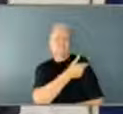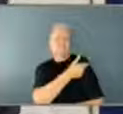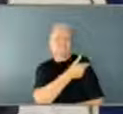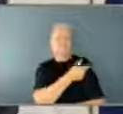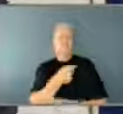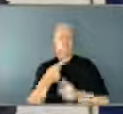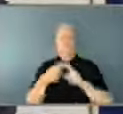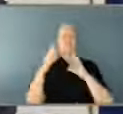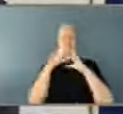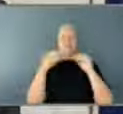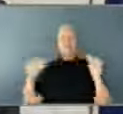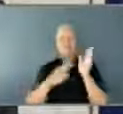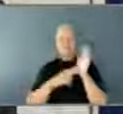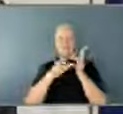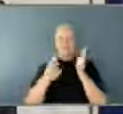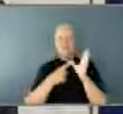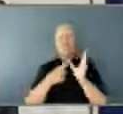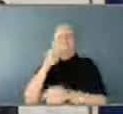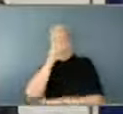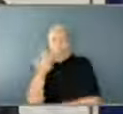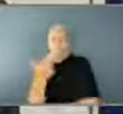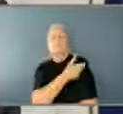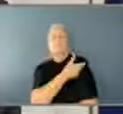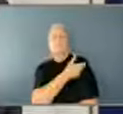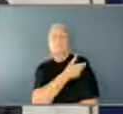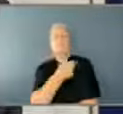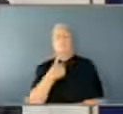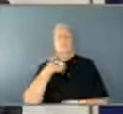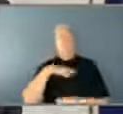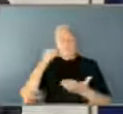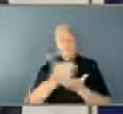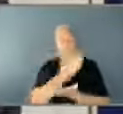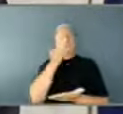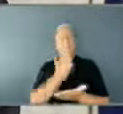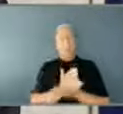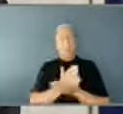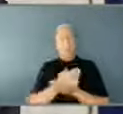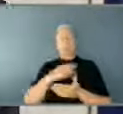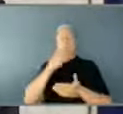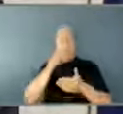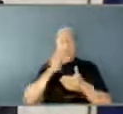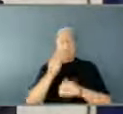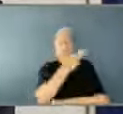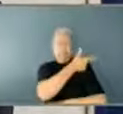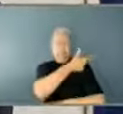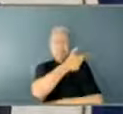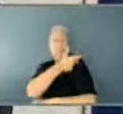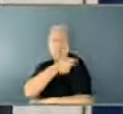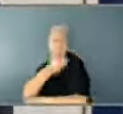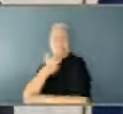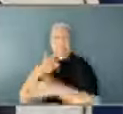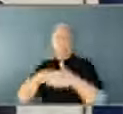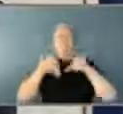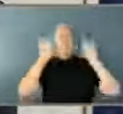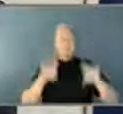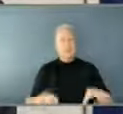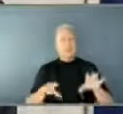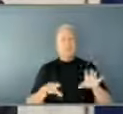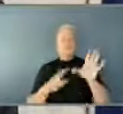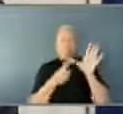cancelled. So that's making sure that there is the maximum possible coverage in Australia, and today is another important step